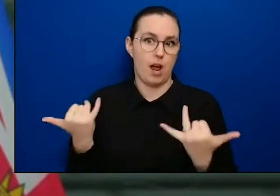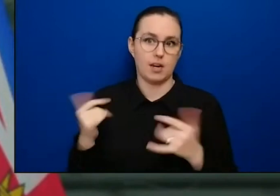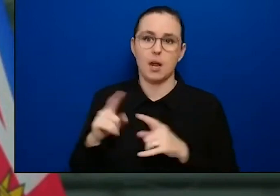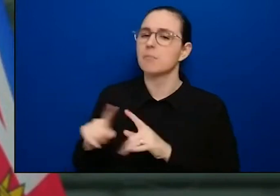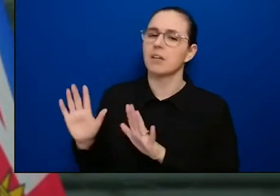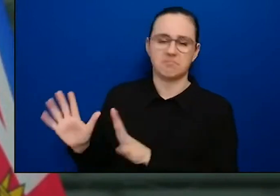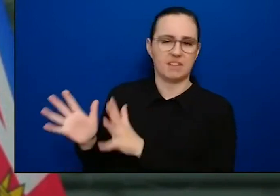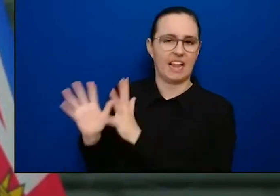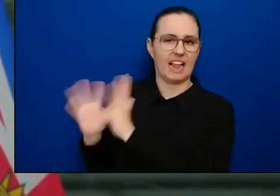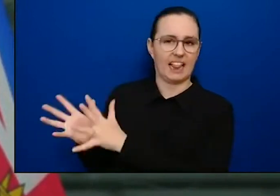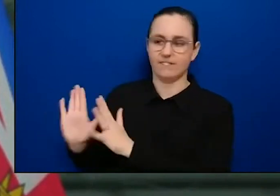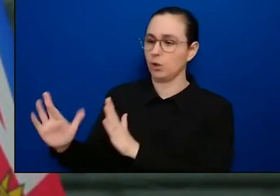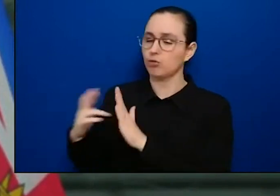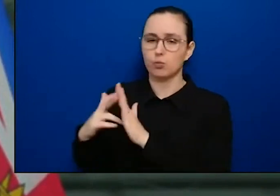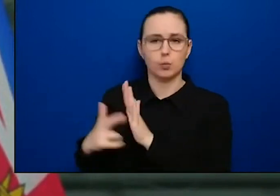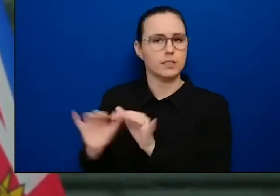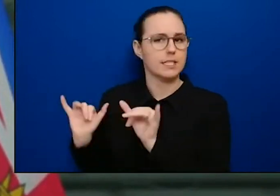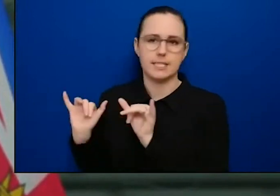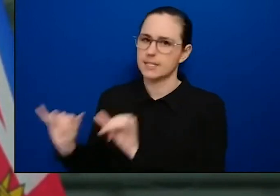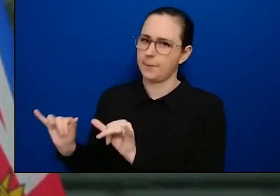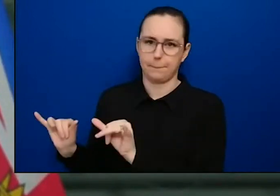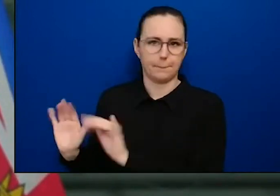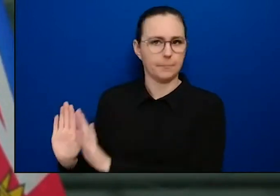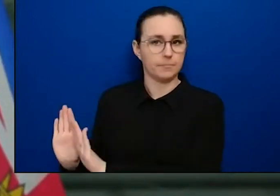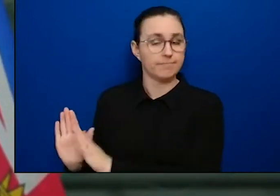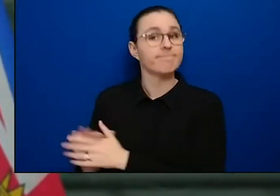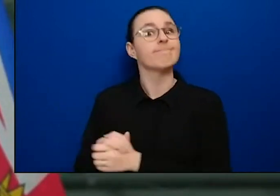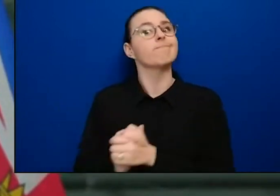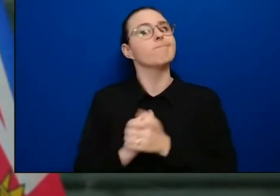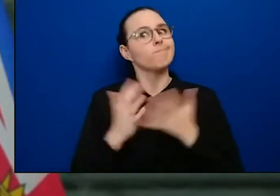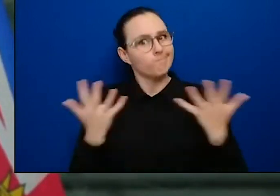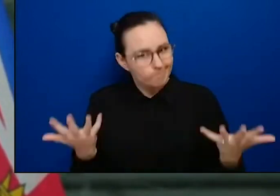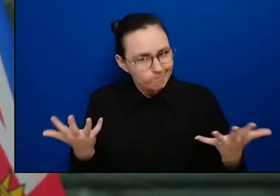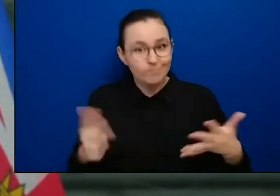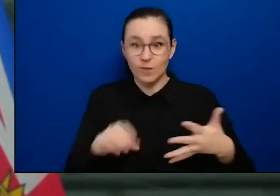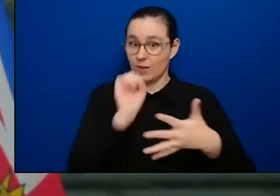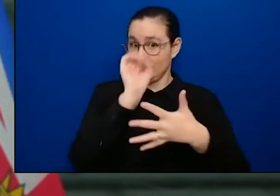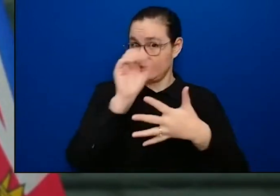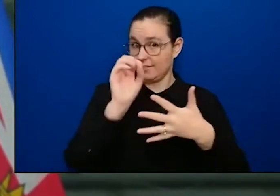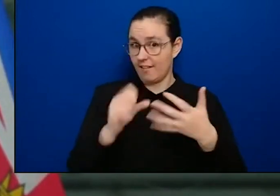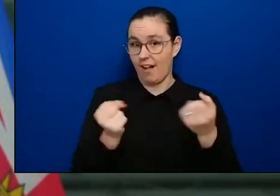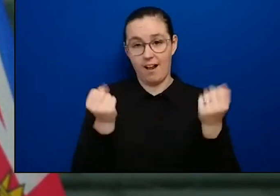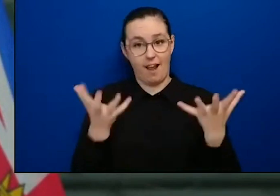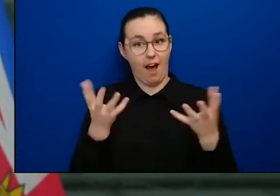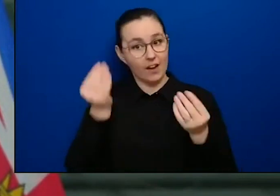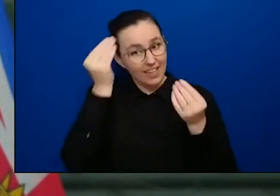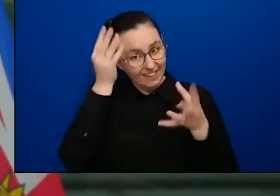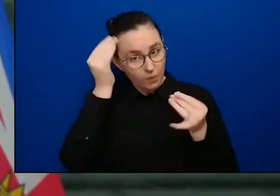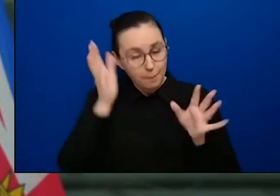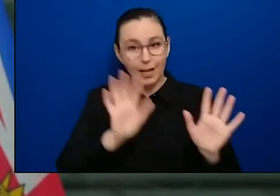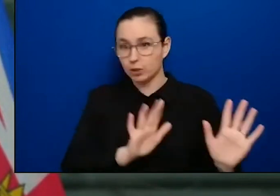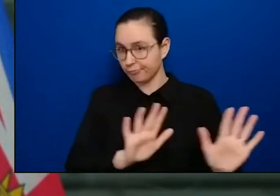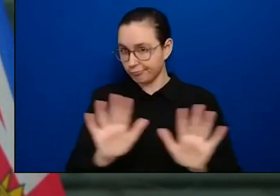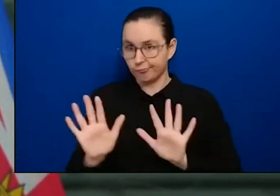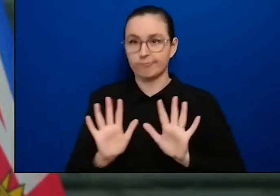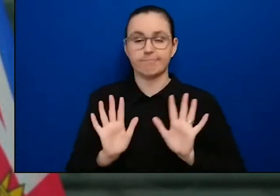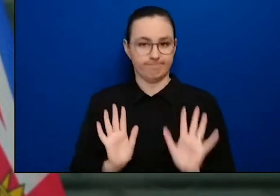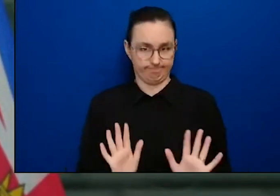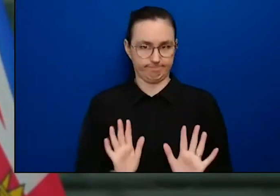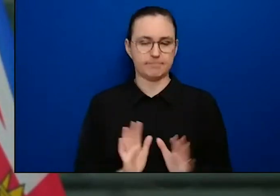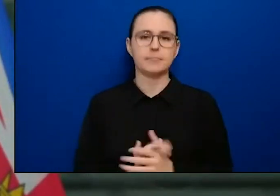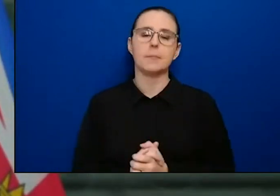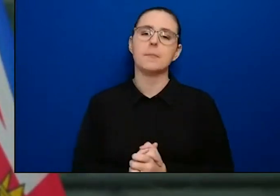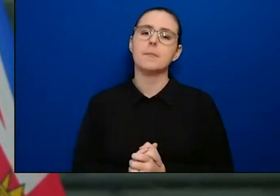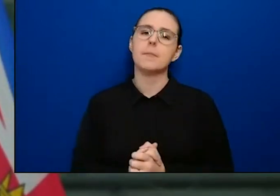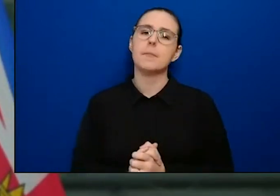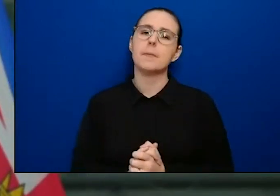So this is a lot for us to think about today. I think we are reminded that we're not out of